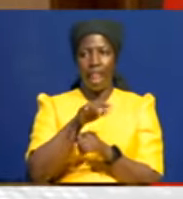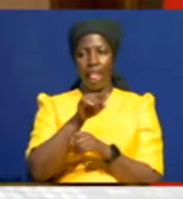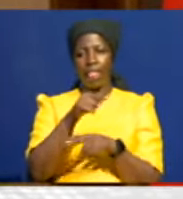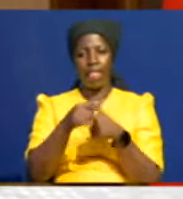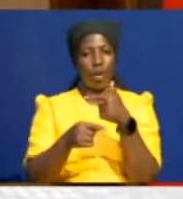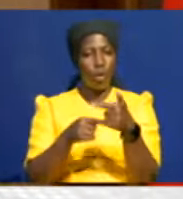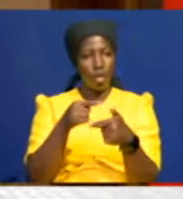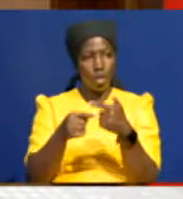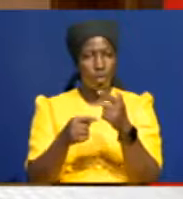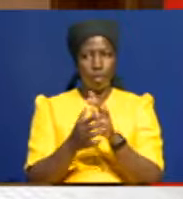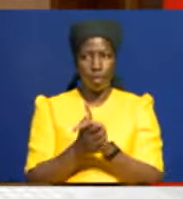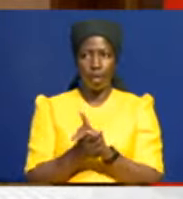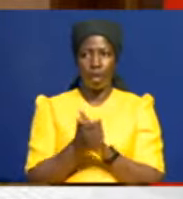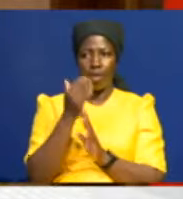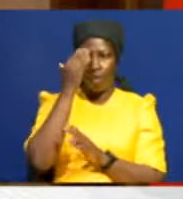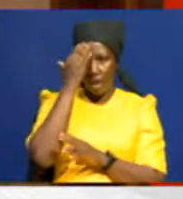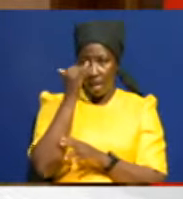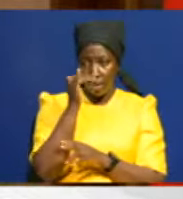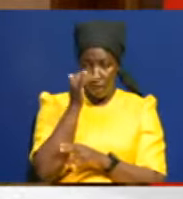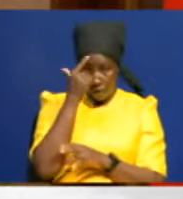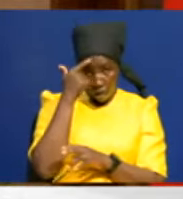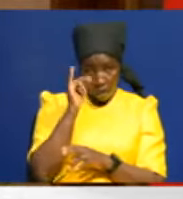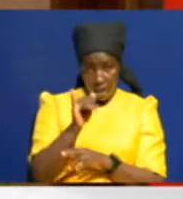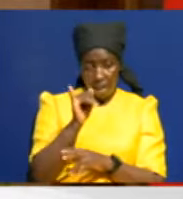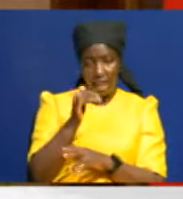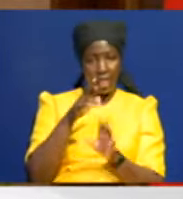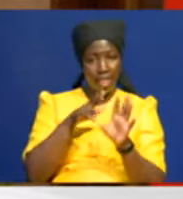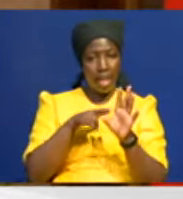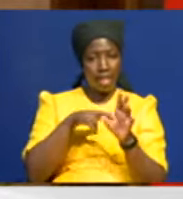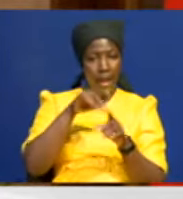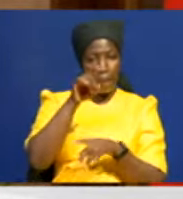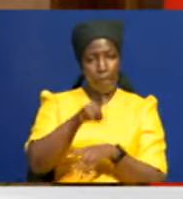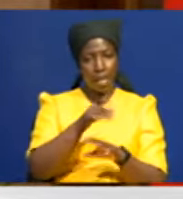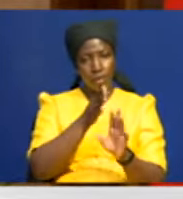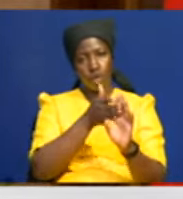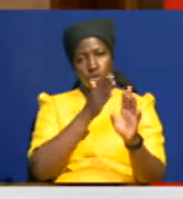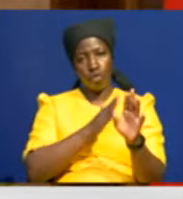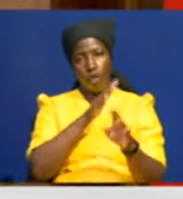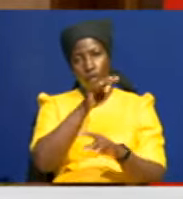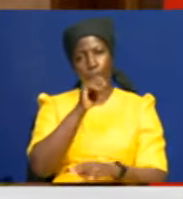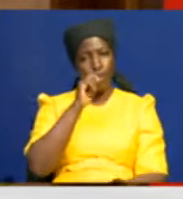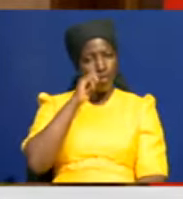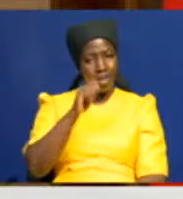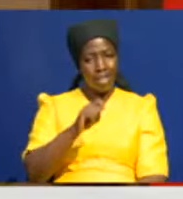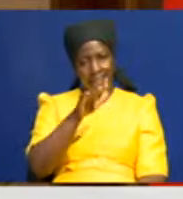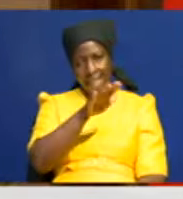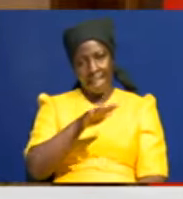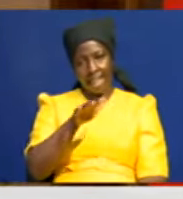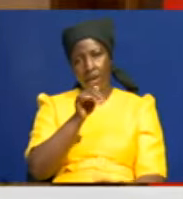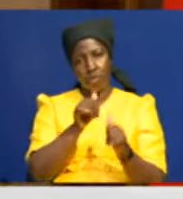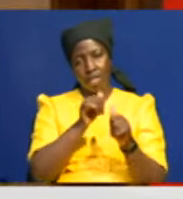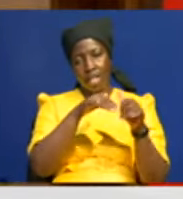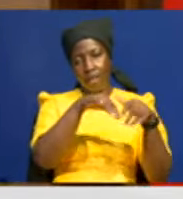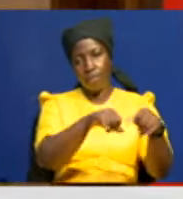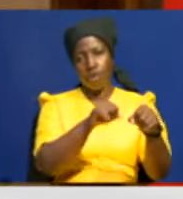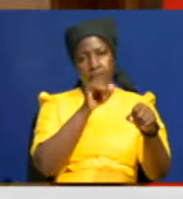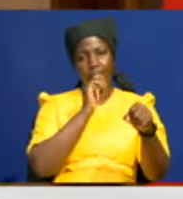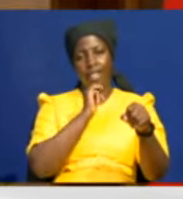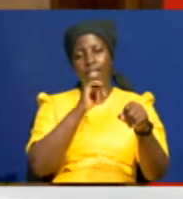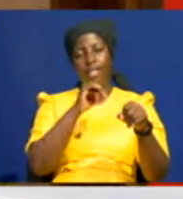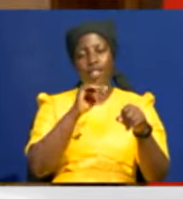on. Because of that, Russia has to leave the Ukrainian territories which it is occupying. Ukraine has to